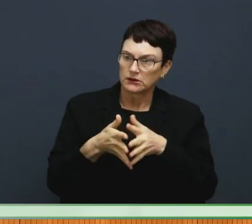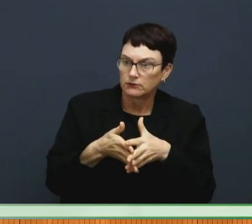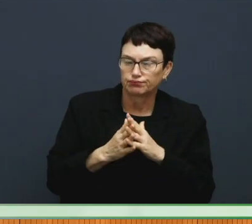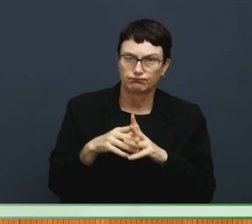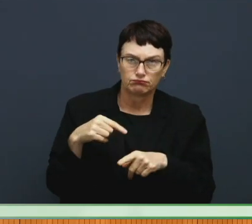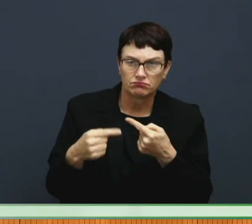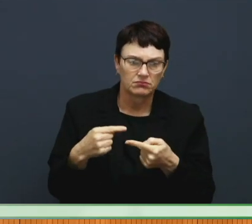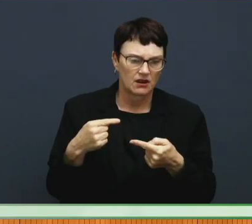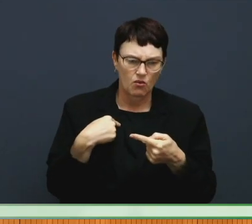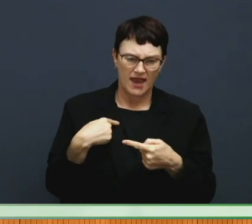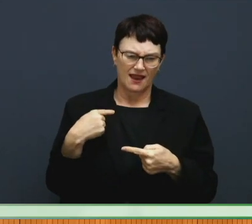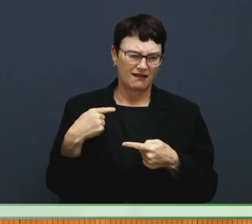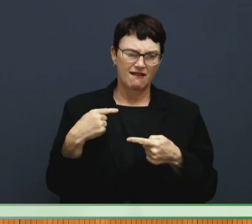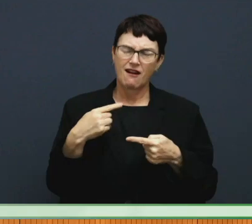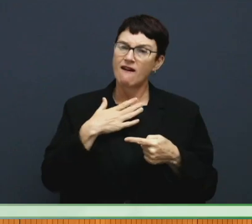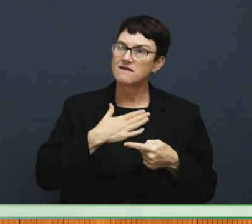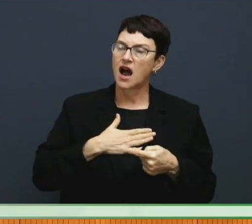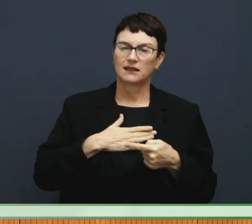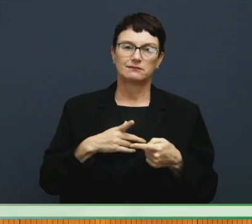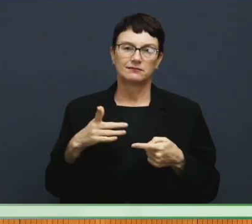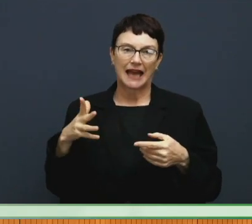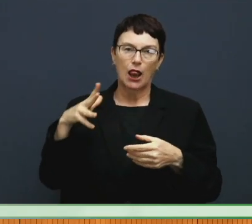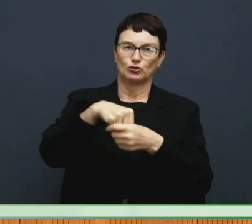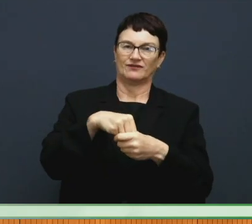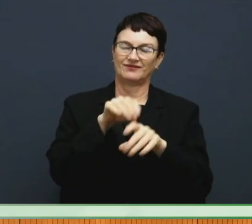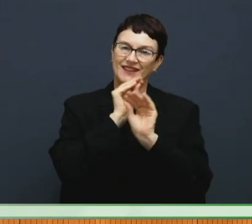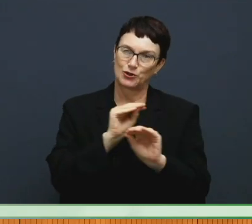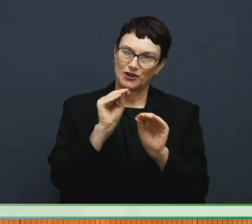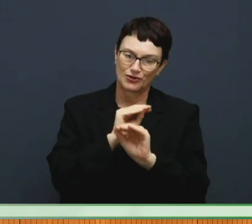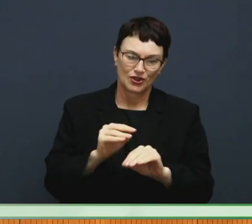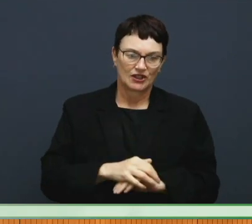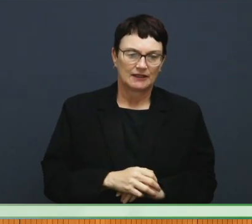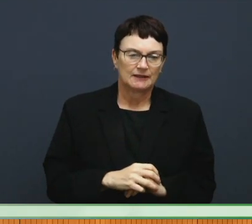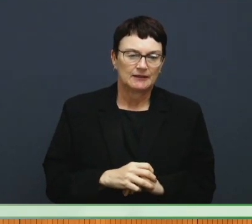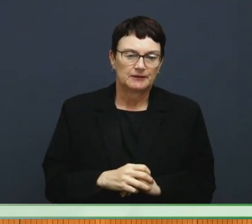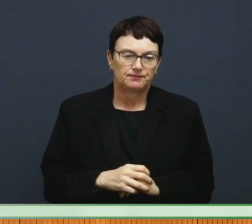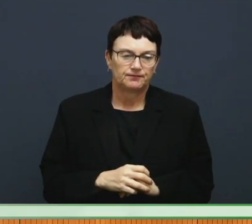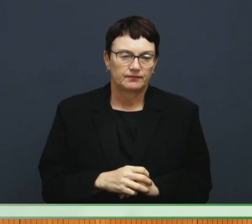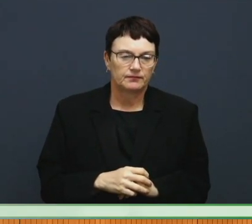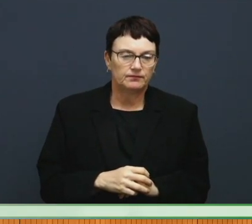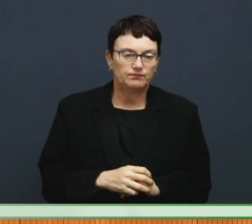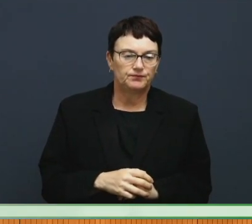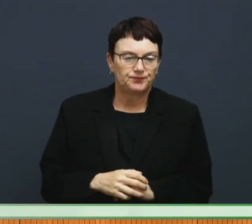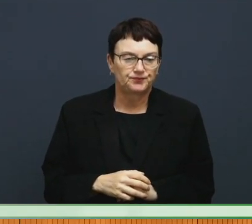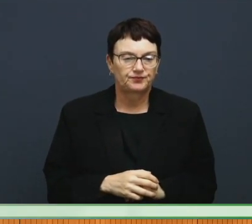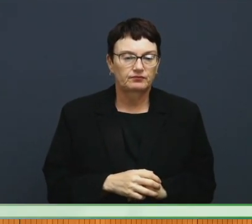education. Fruitful school enterprise cooperation, we have created a